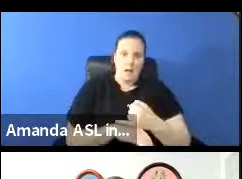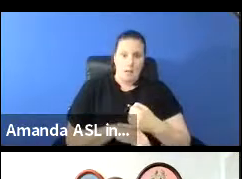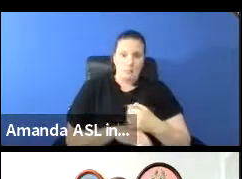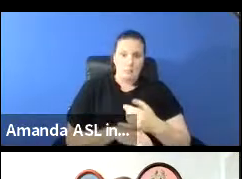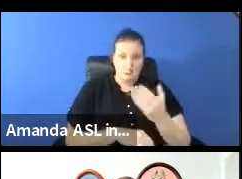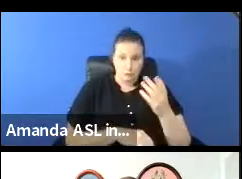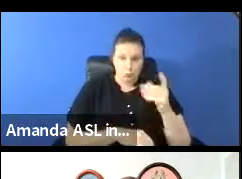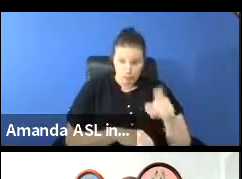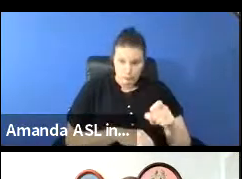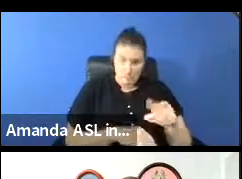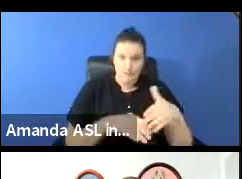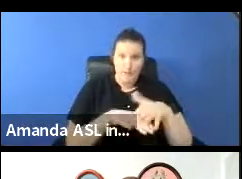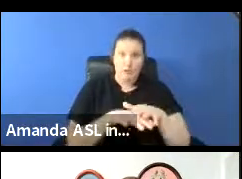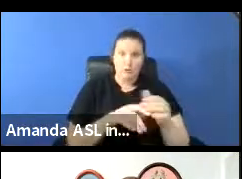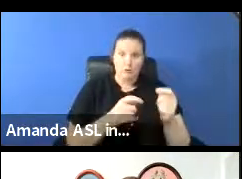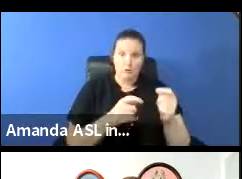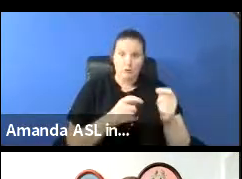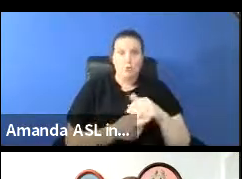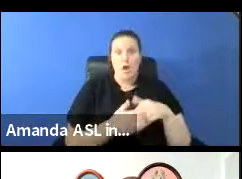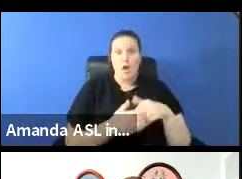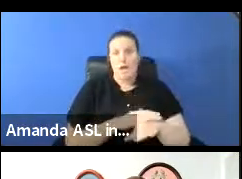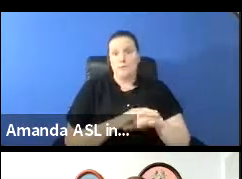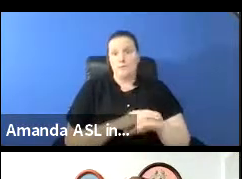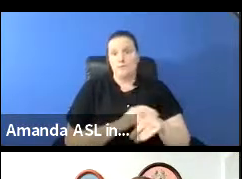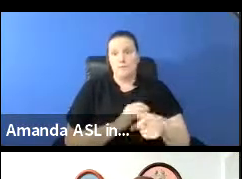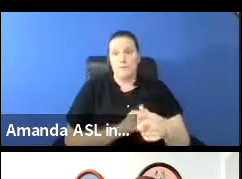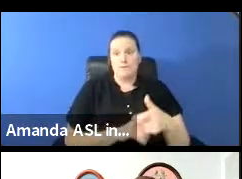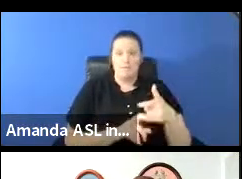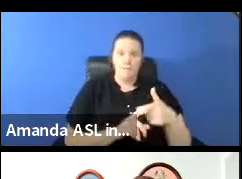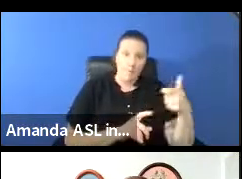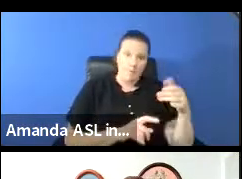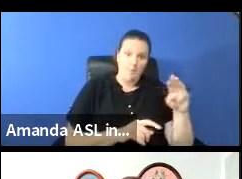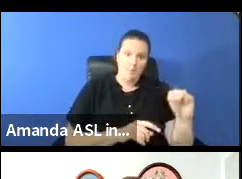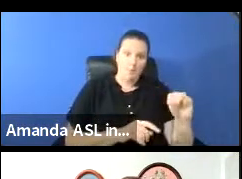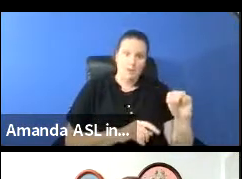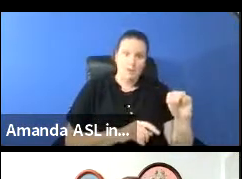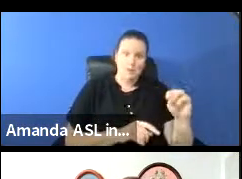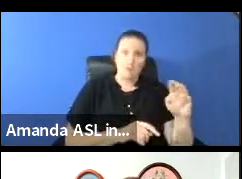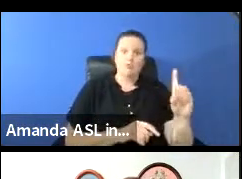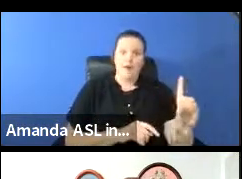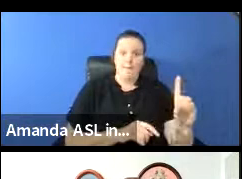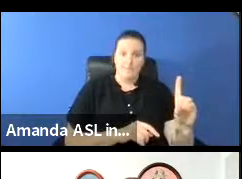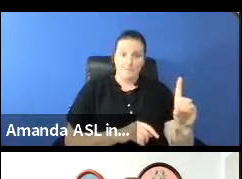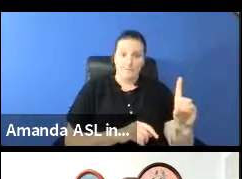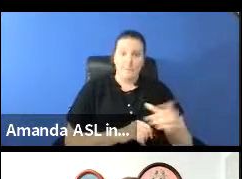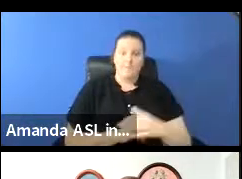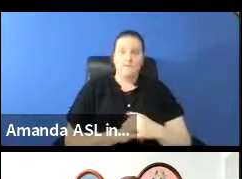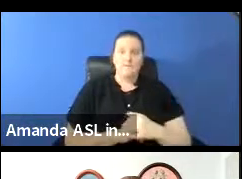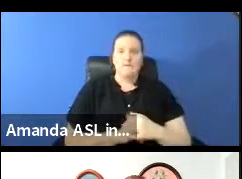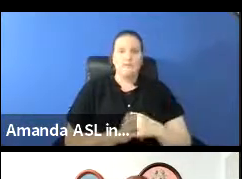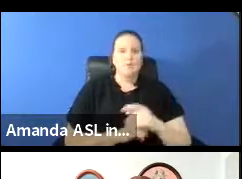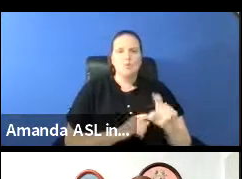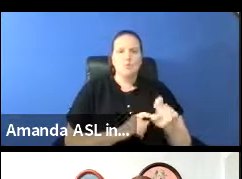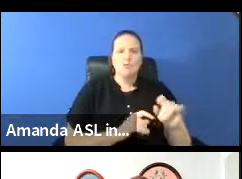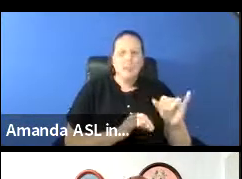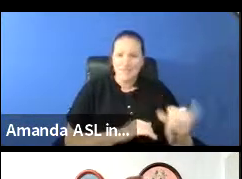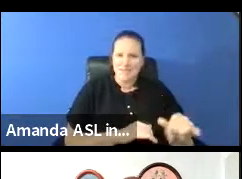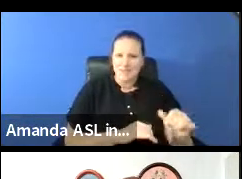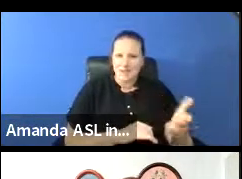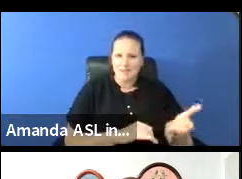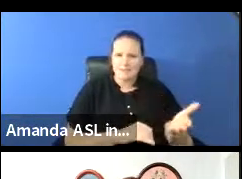be an interchange or should it be accessed off of Marine Drive. So questions like that are going to